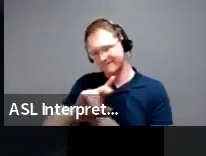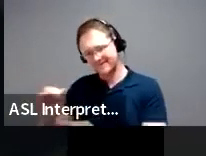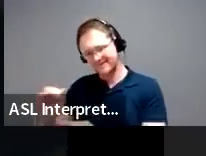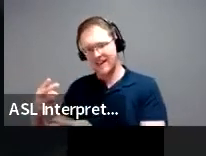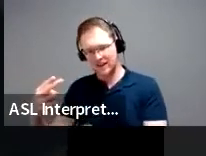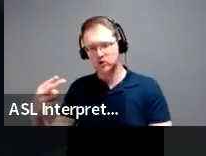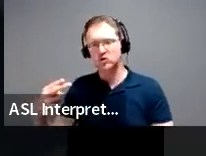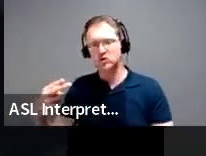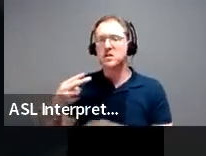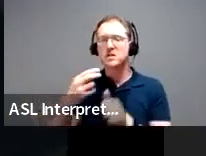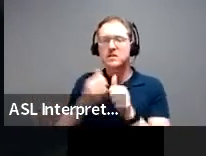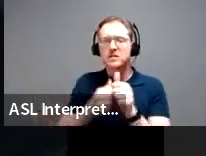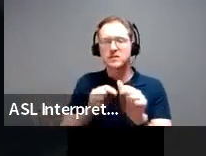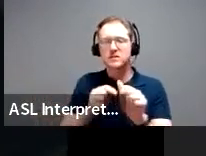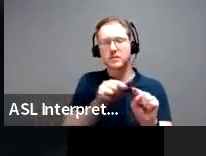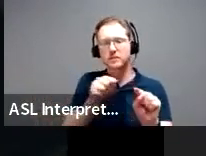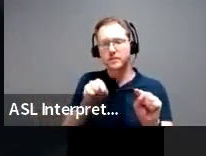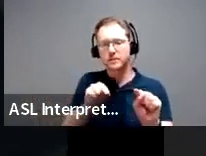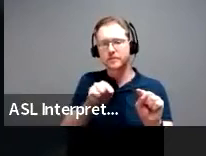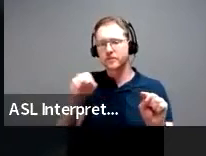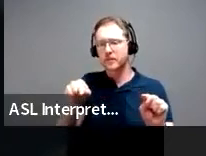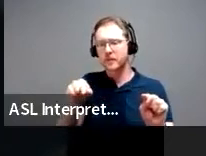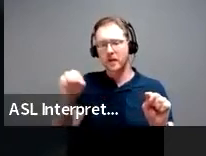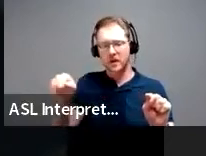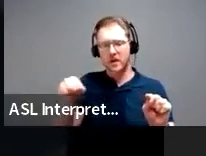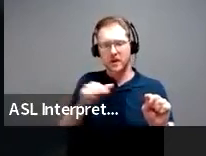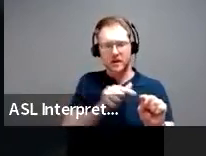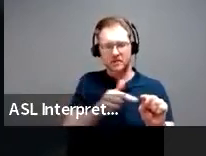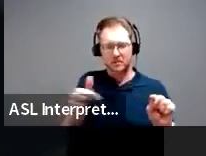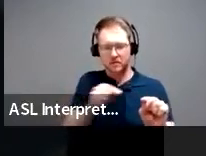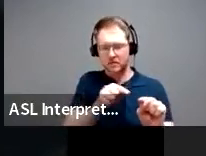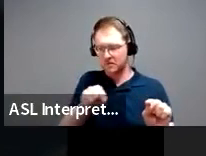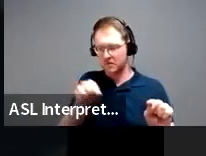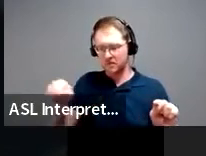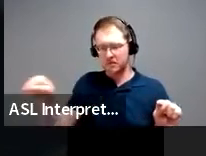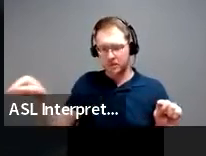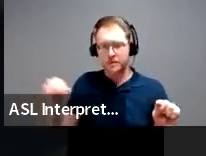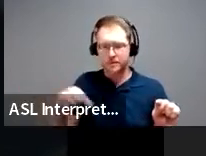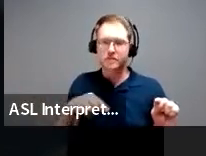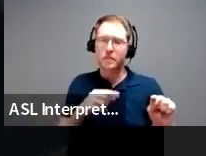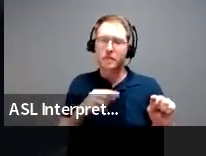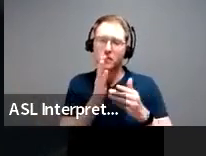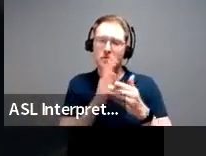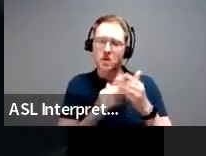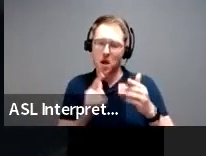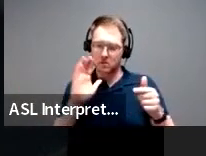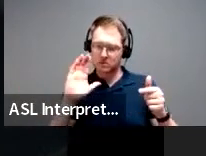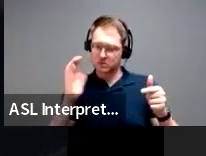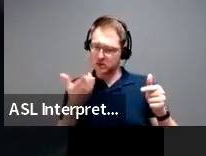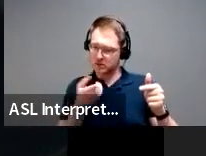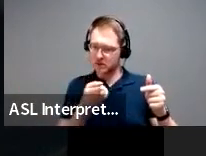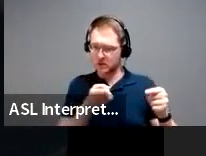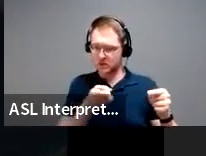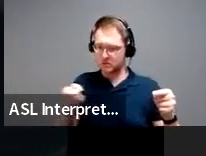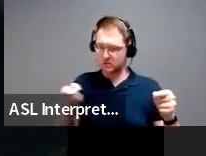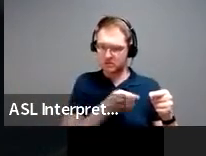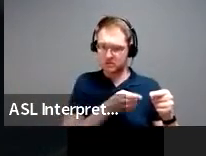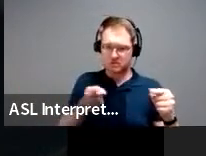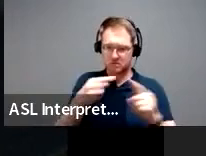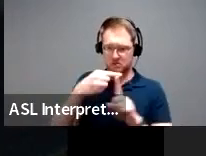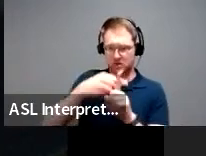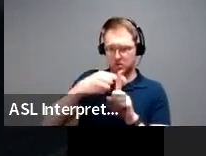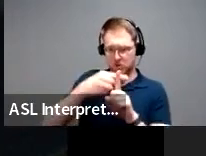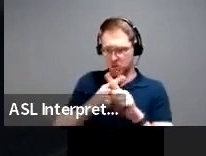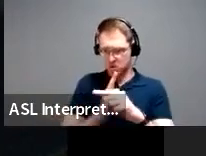is slightly farther away than the interior one. There are some that appear to be in the liquid water zone of that dim, feeble light from